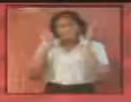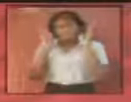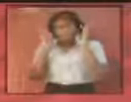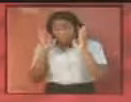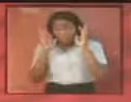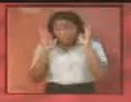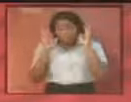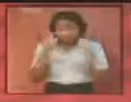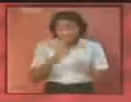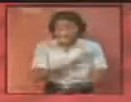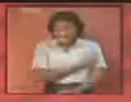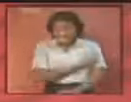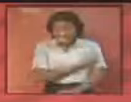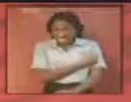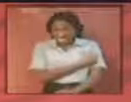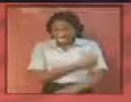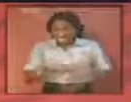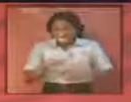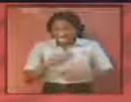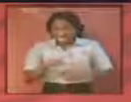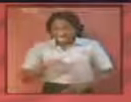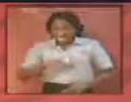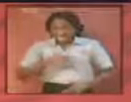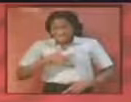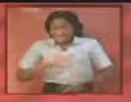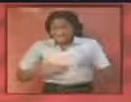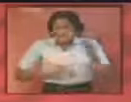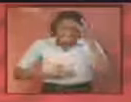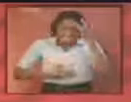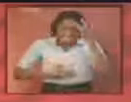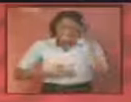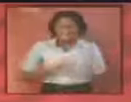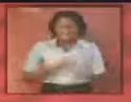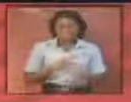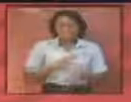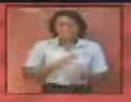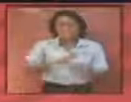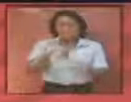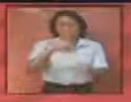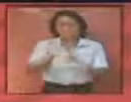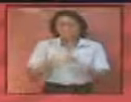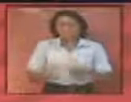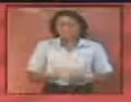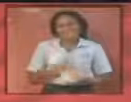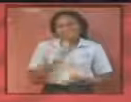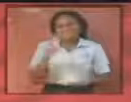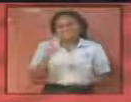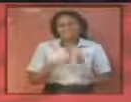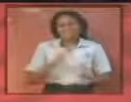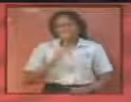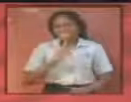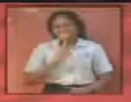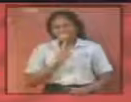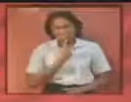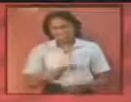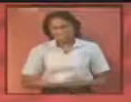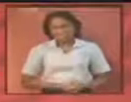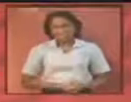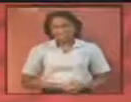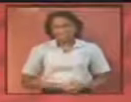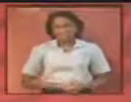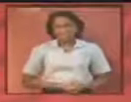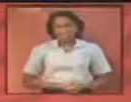All vaccines have side effects, but the most common ones are mild, and the severe ones are extremely rare.